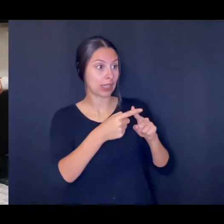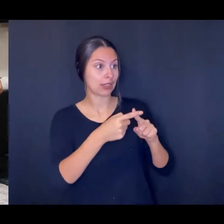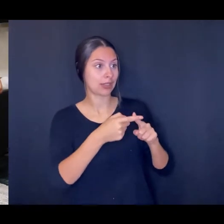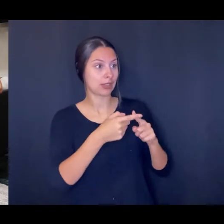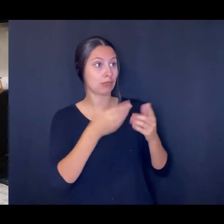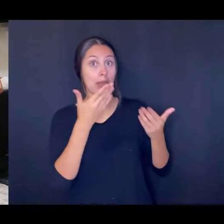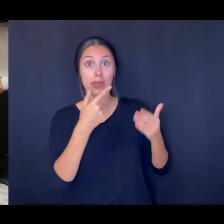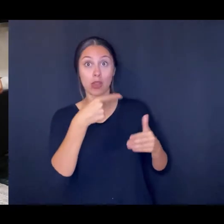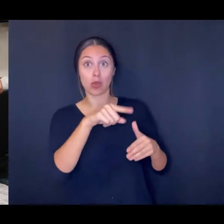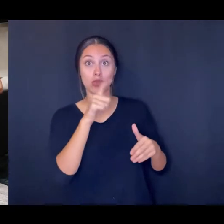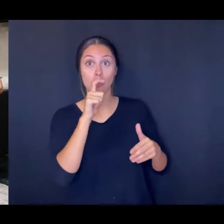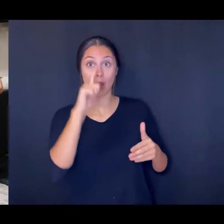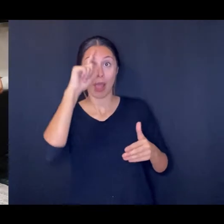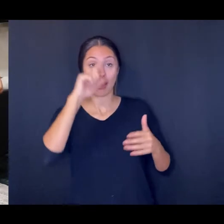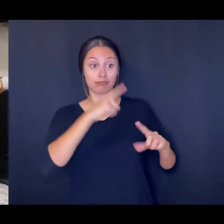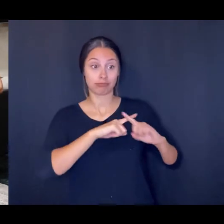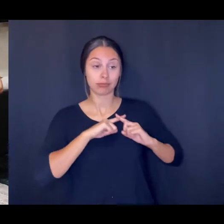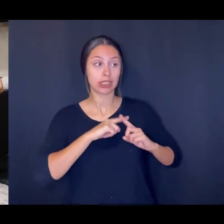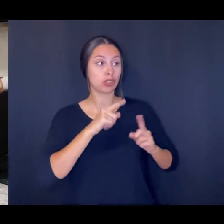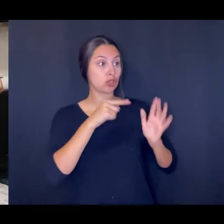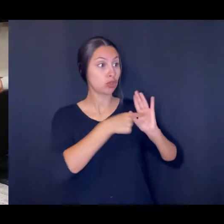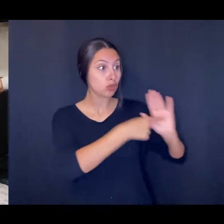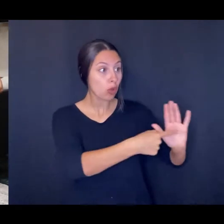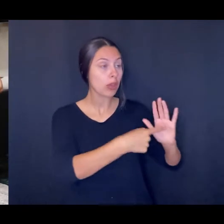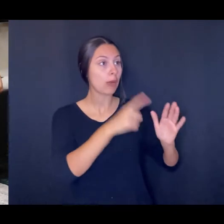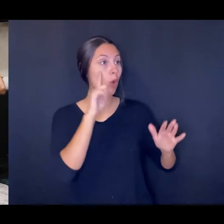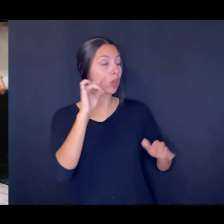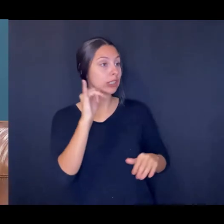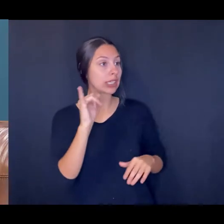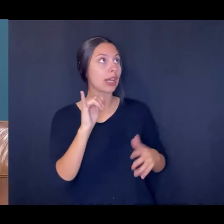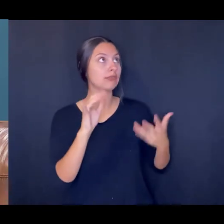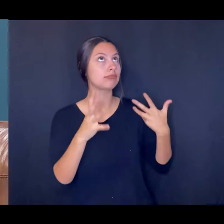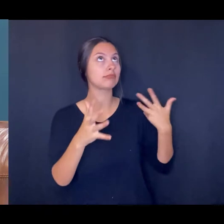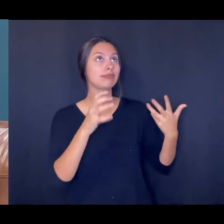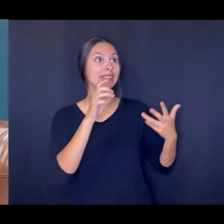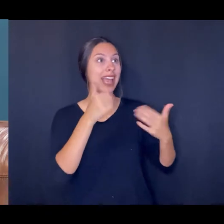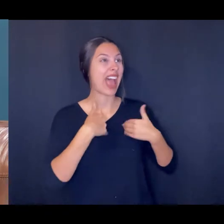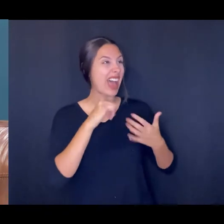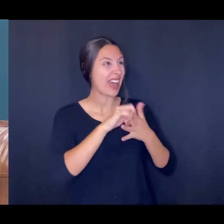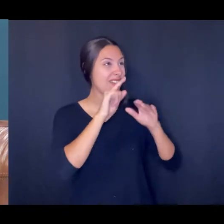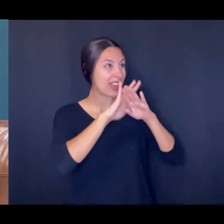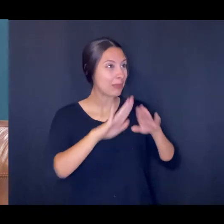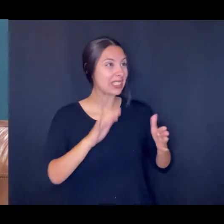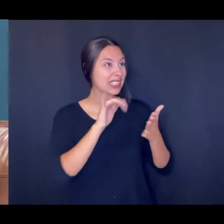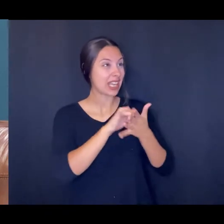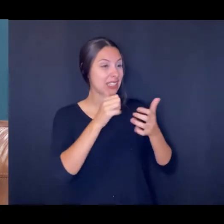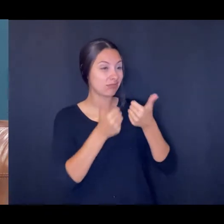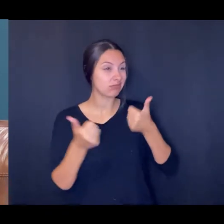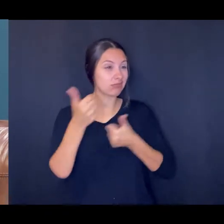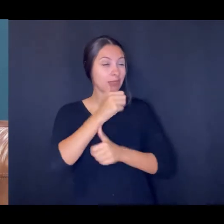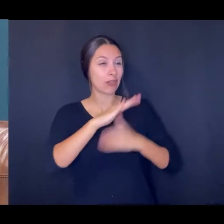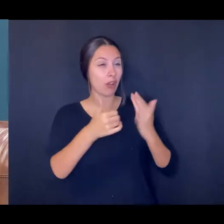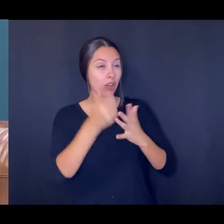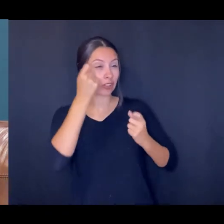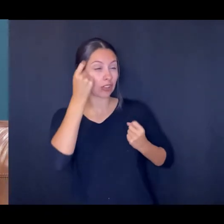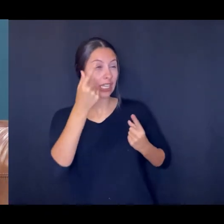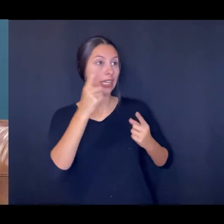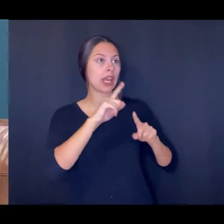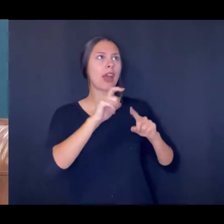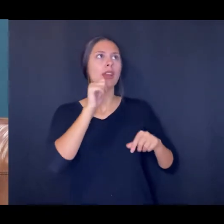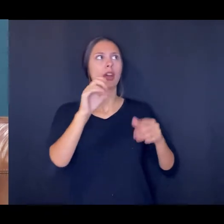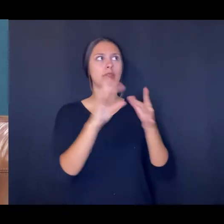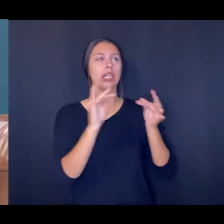to show them what it looks like to not I get to have that peace that surpasses all understanding, right? And not to say that I have the answers